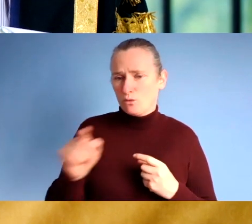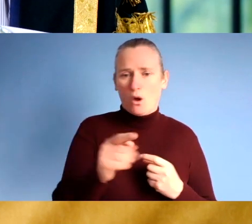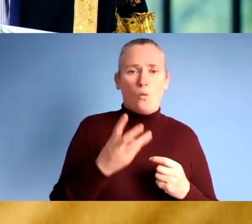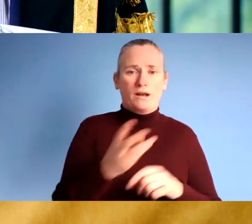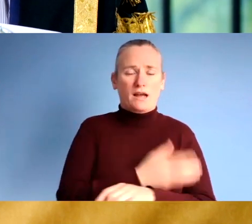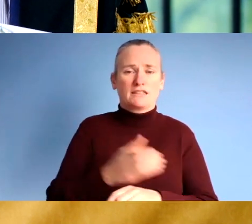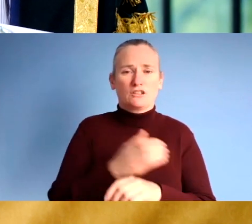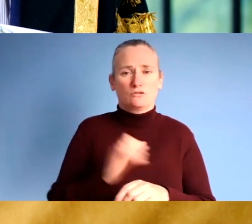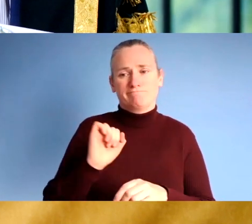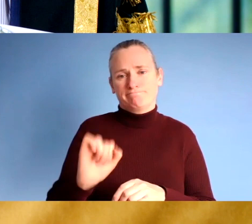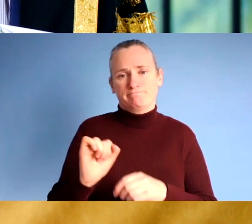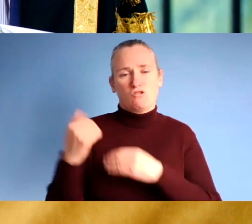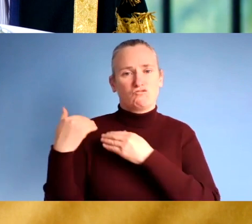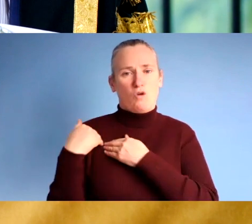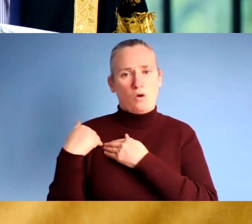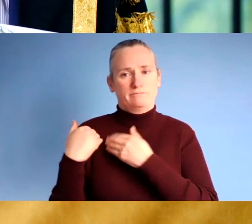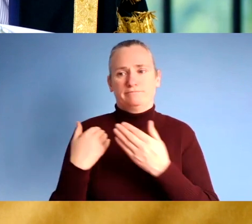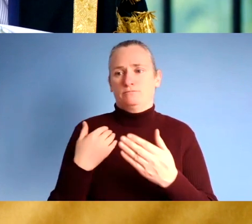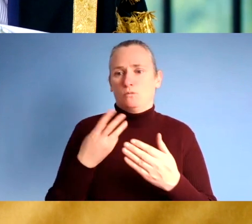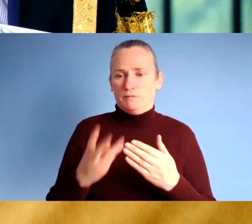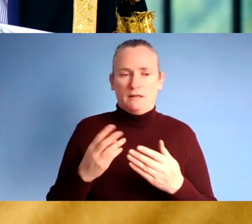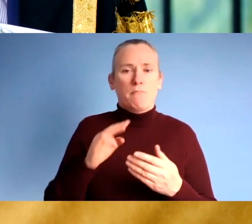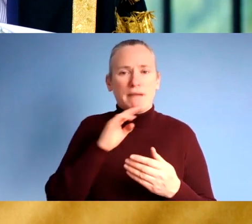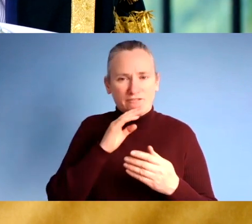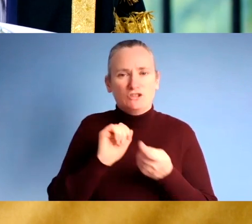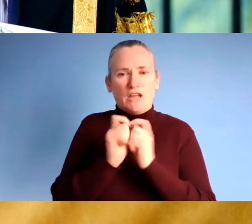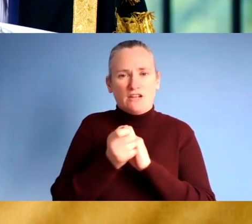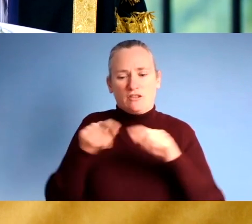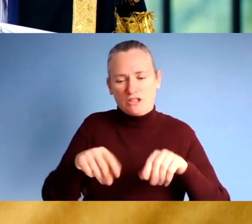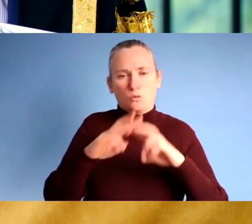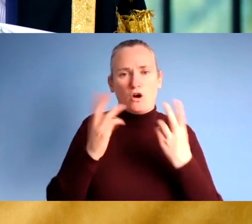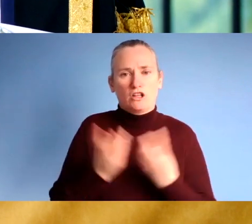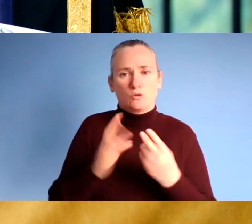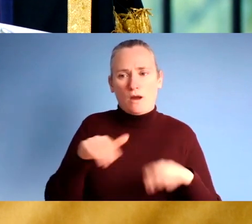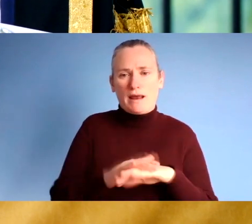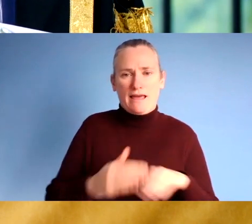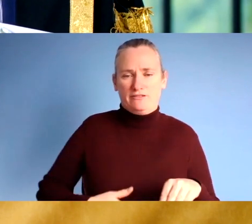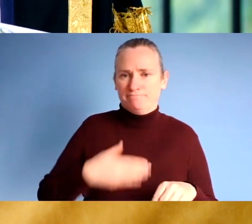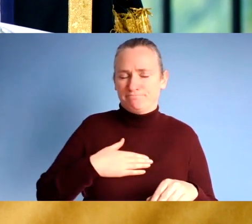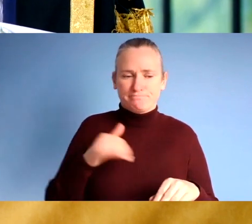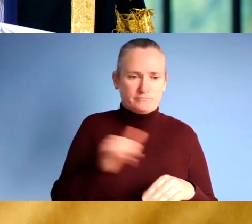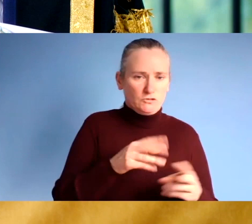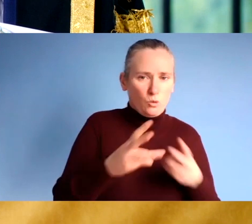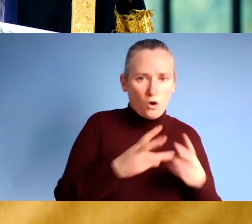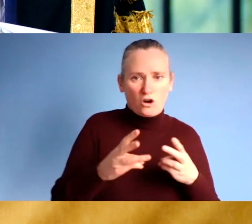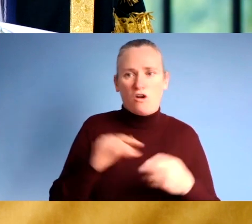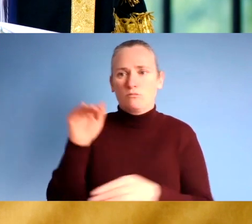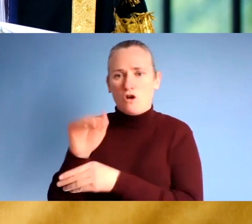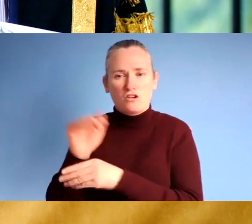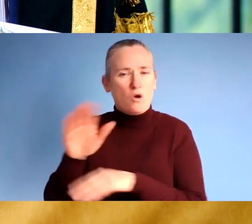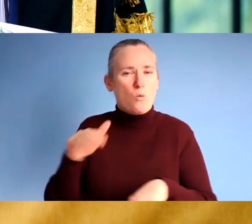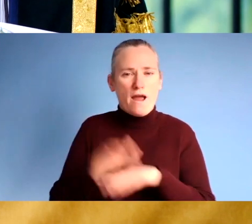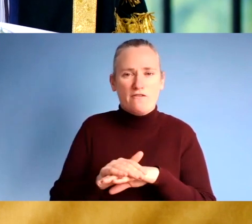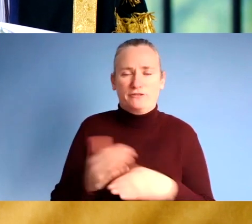continue to do whatever the role you have will make a meaningful change to the world in which we live in, whether that's in the workplace, overseas, or wherever that might be.